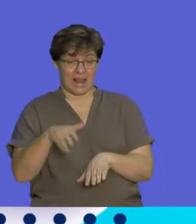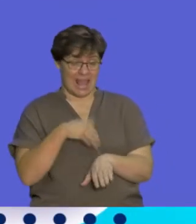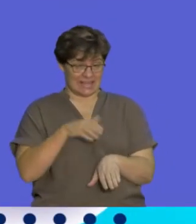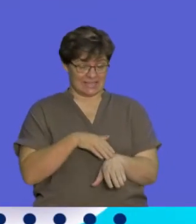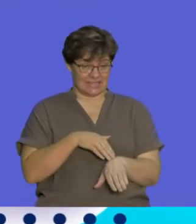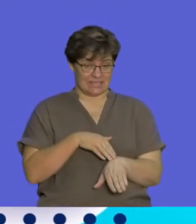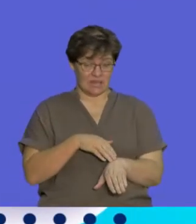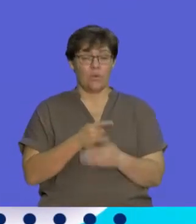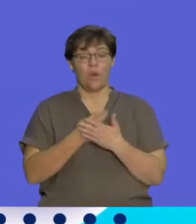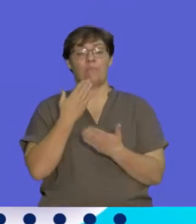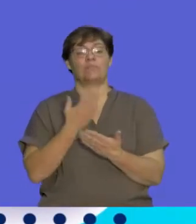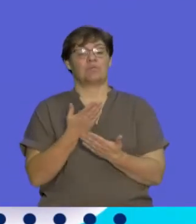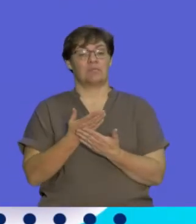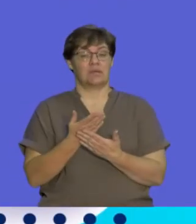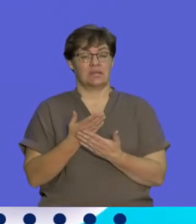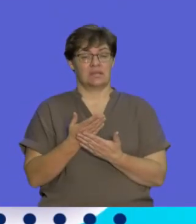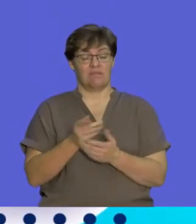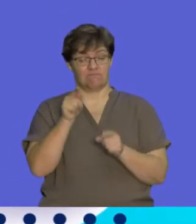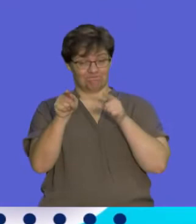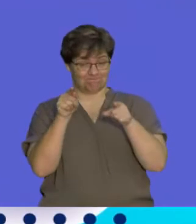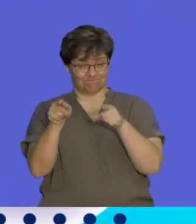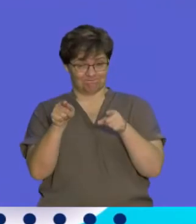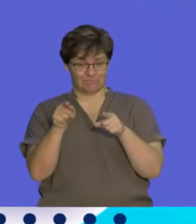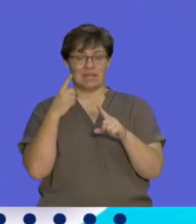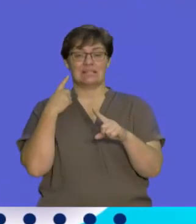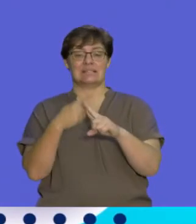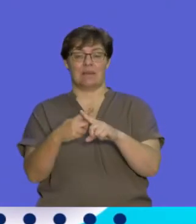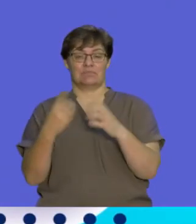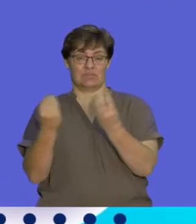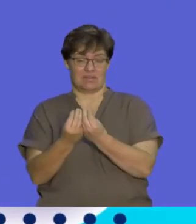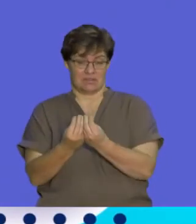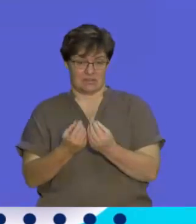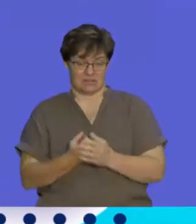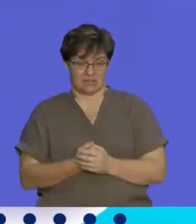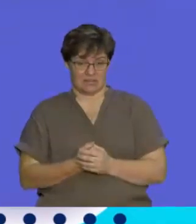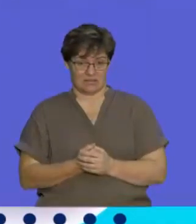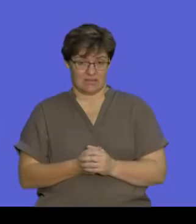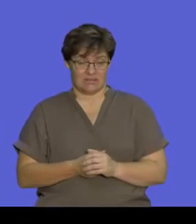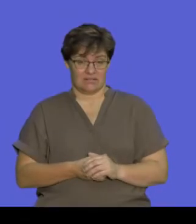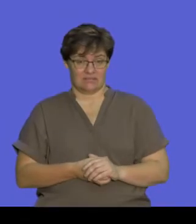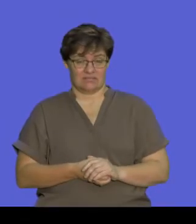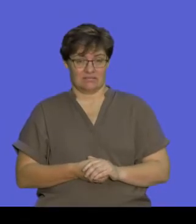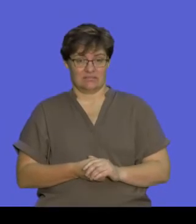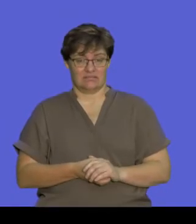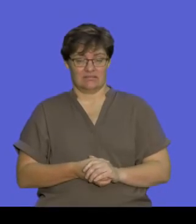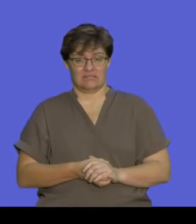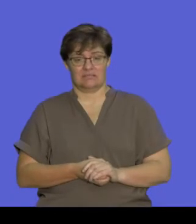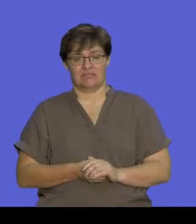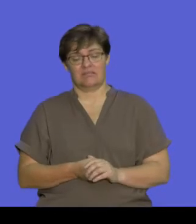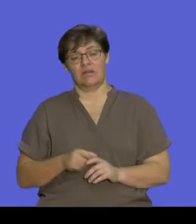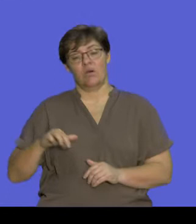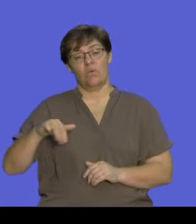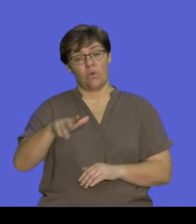take the probability of those two and multiply them together. So walking and late, we